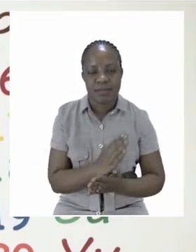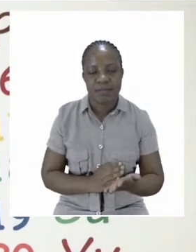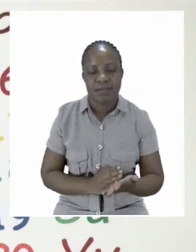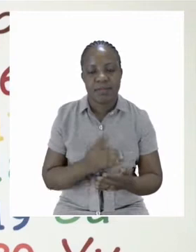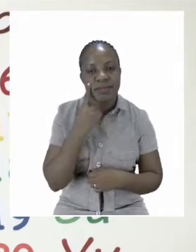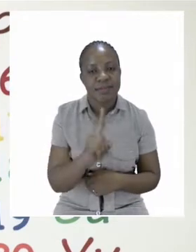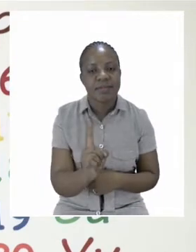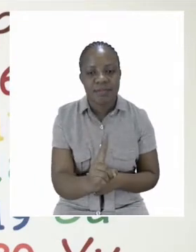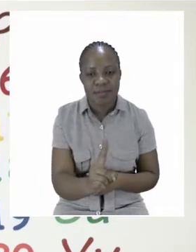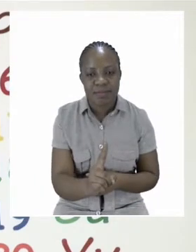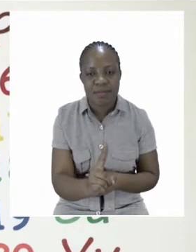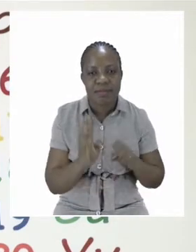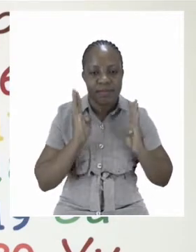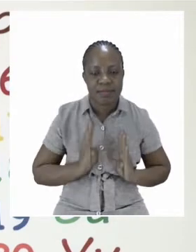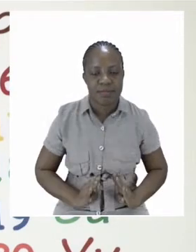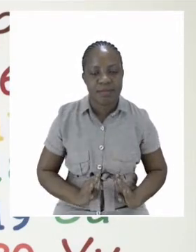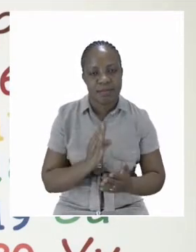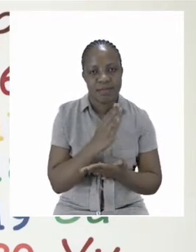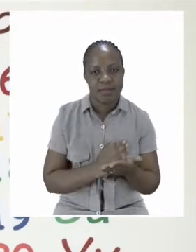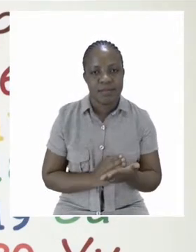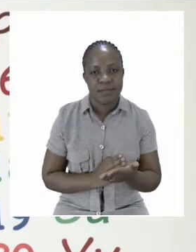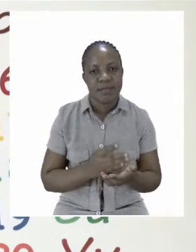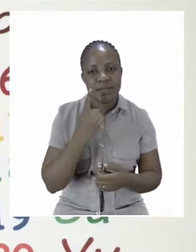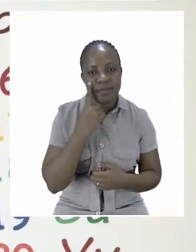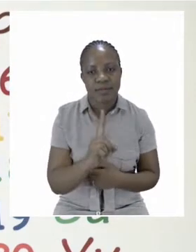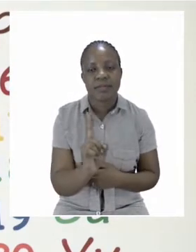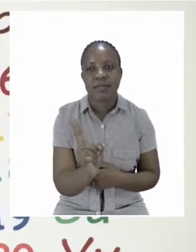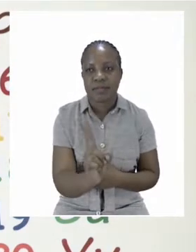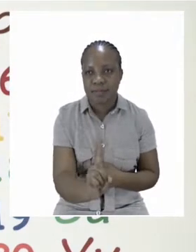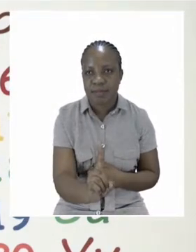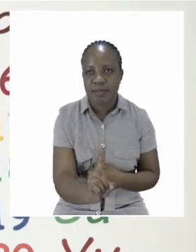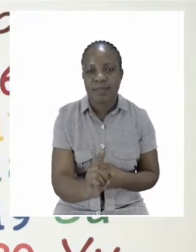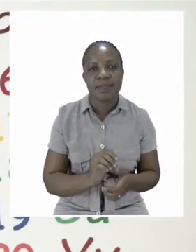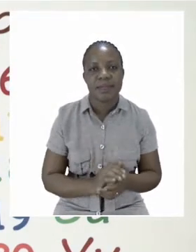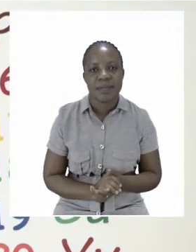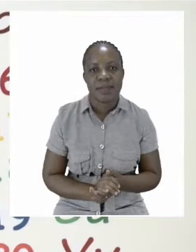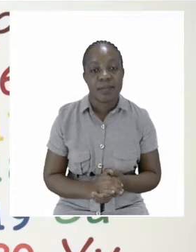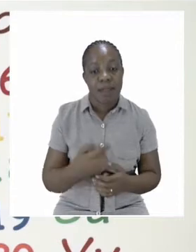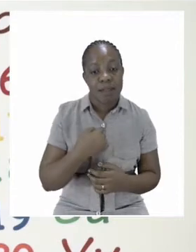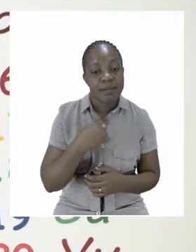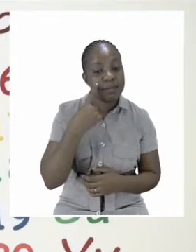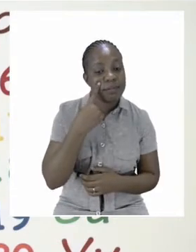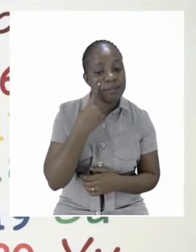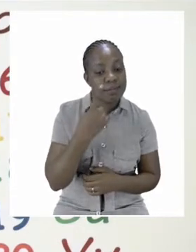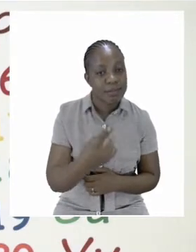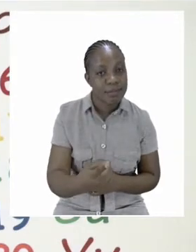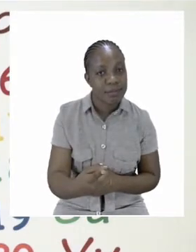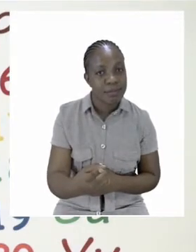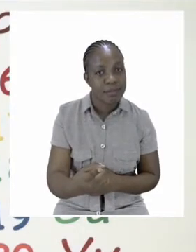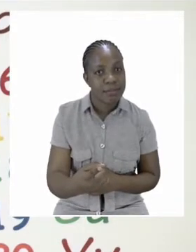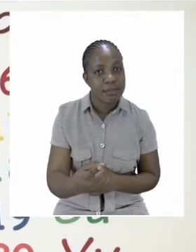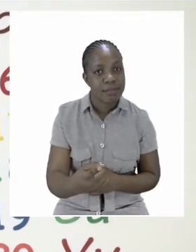part can you see? What body part can you see? I can see